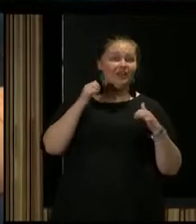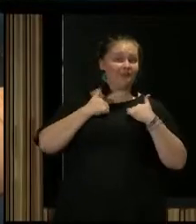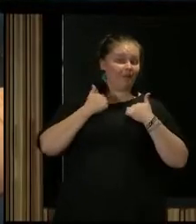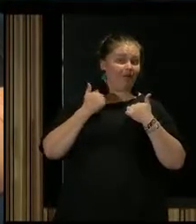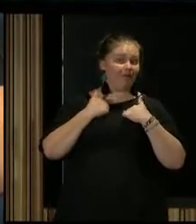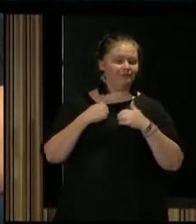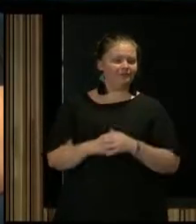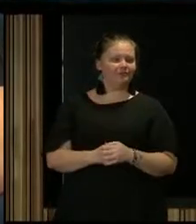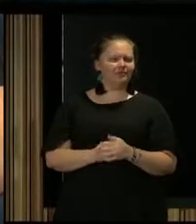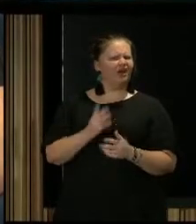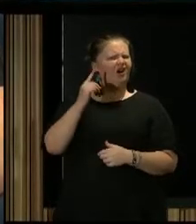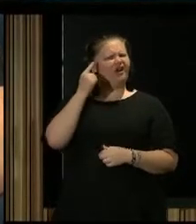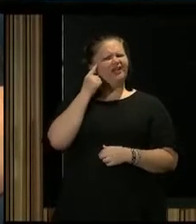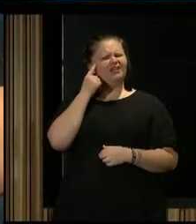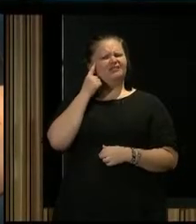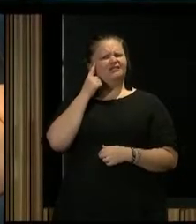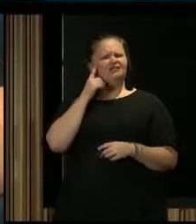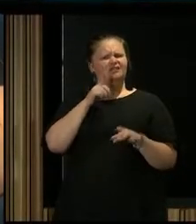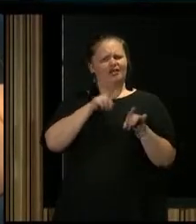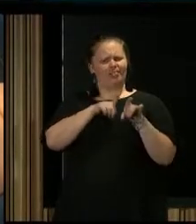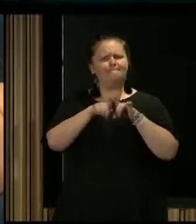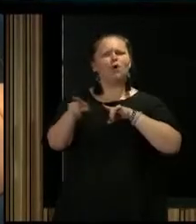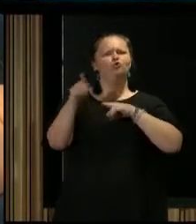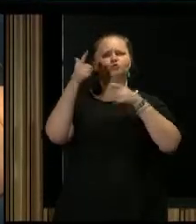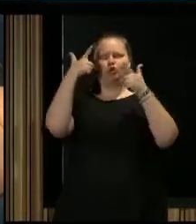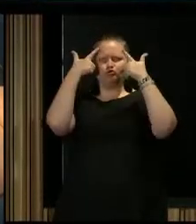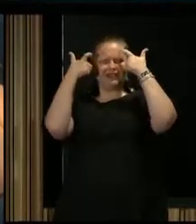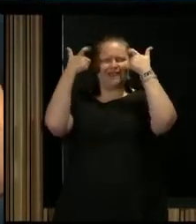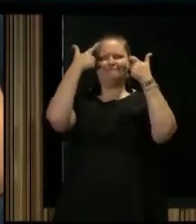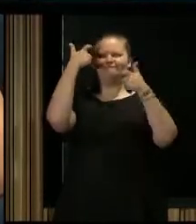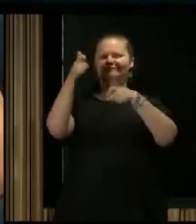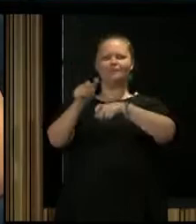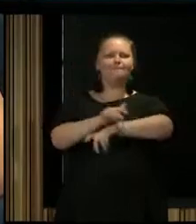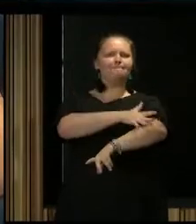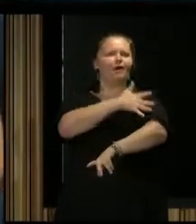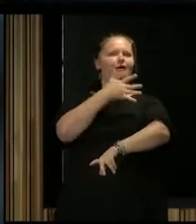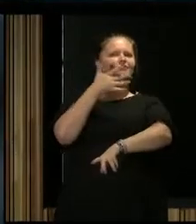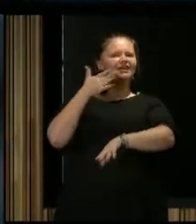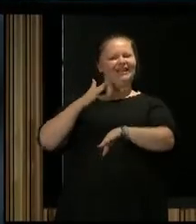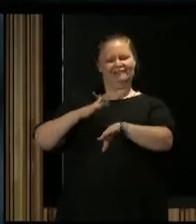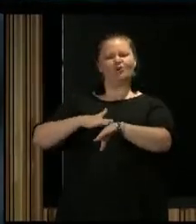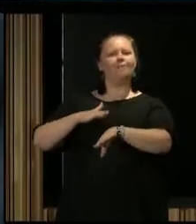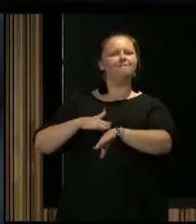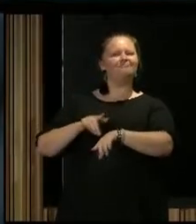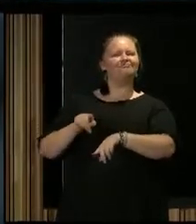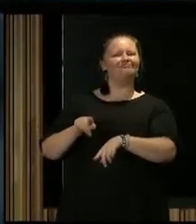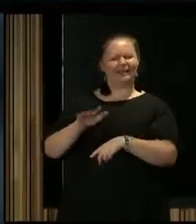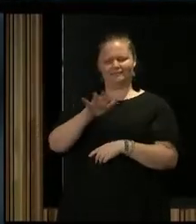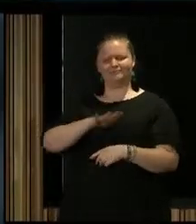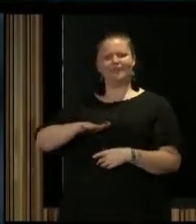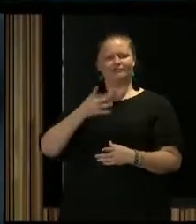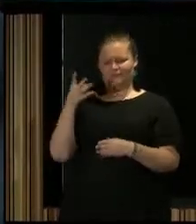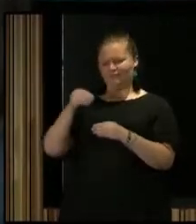but I think it's the most creatively inspiring space that I've ever been